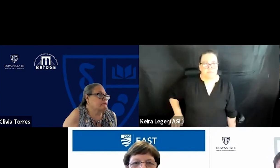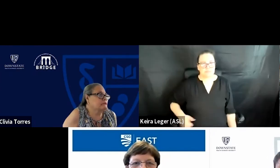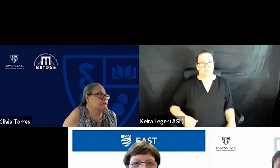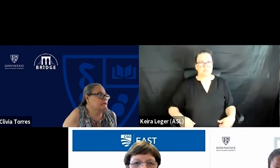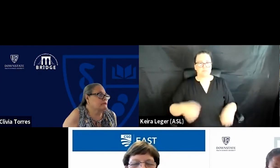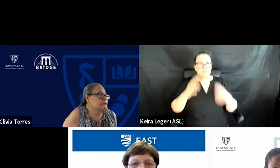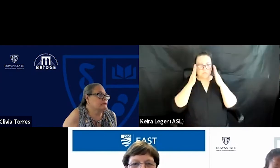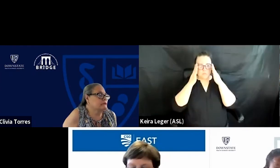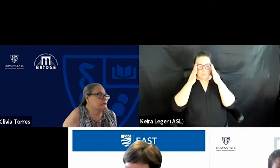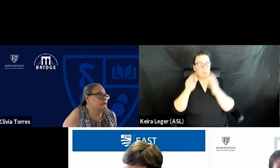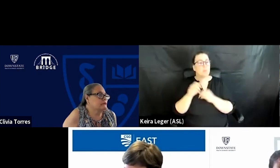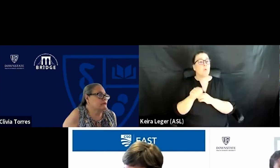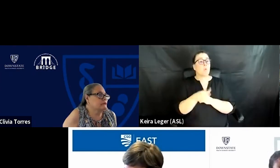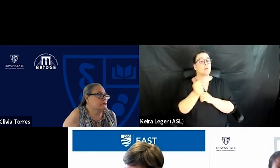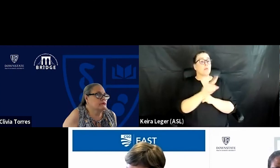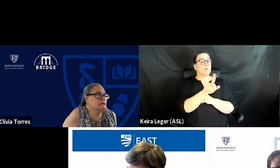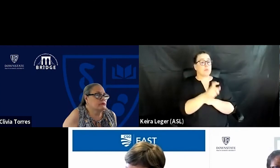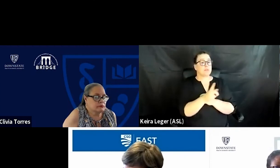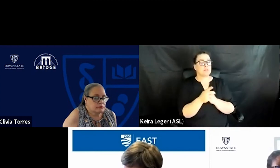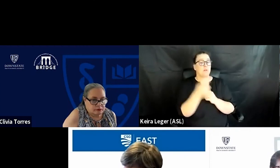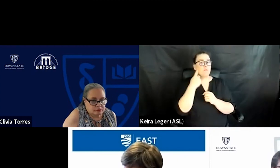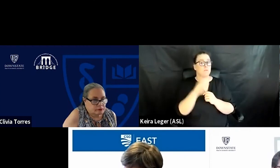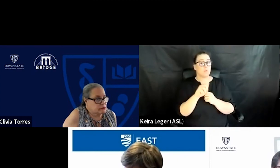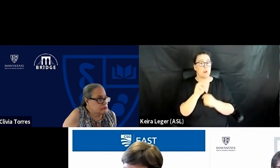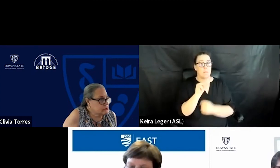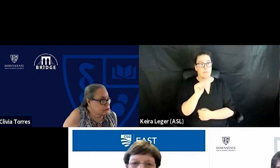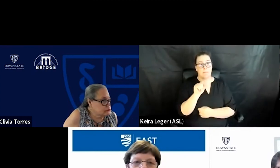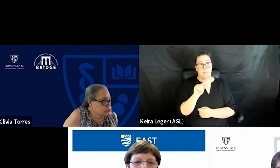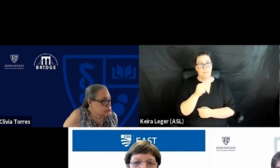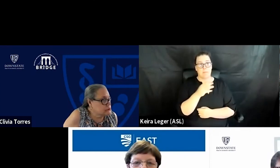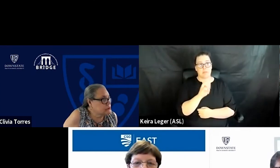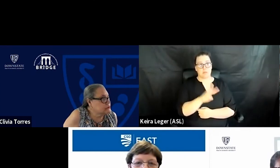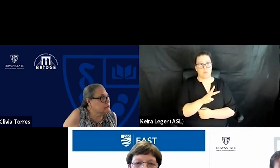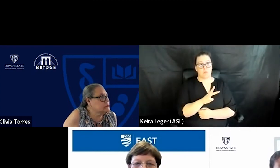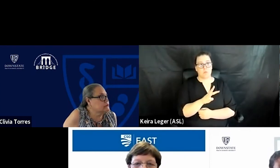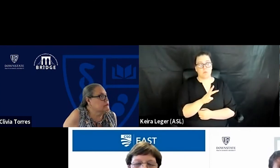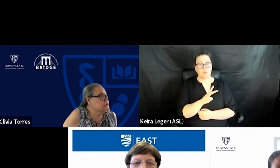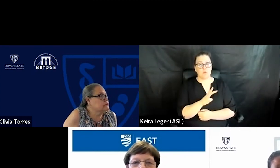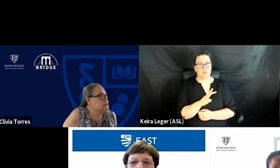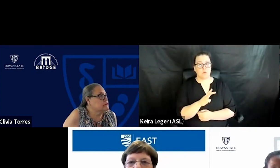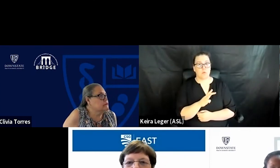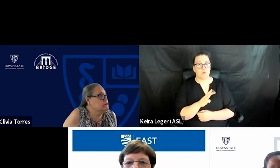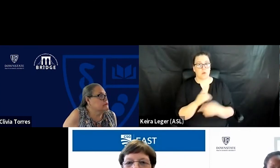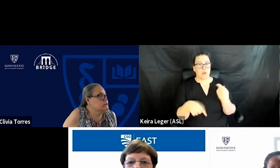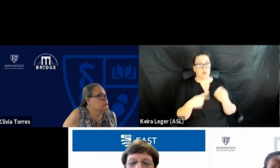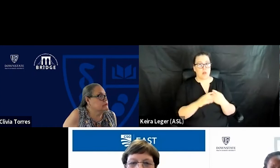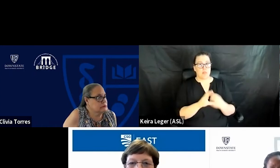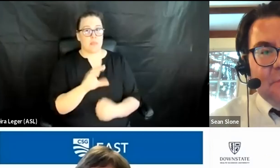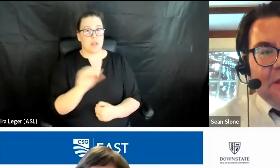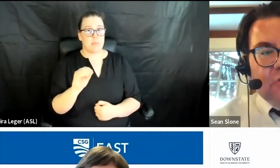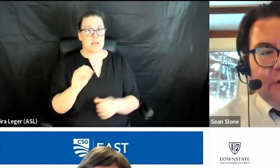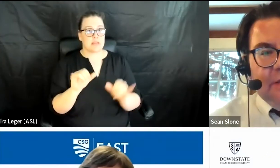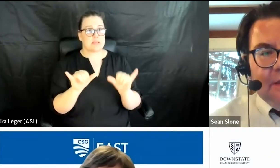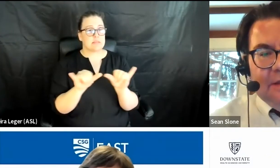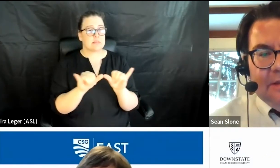I think another question that we had was for Matthew, and it was something about the company size that